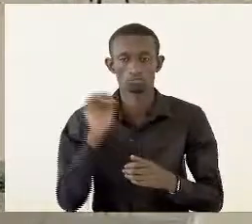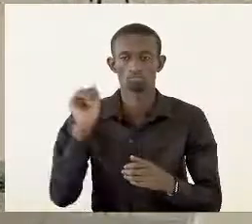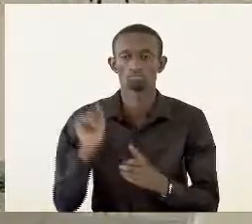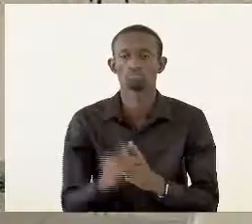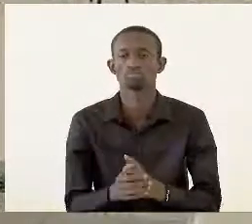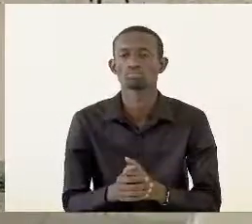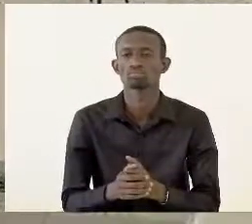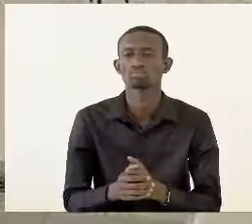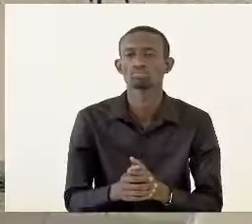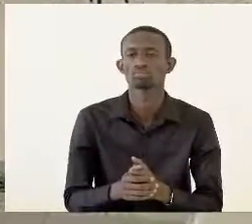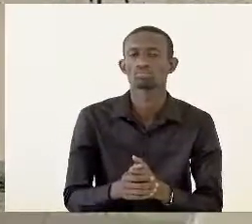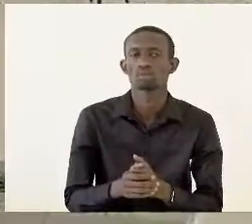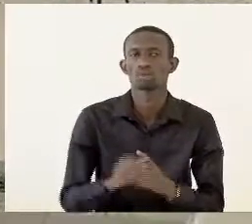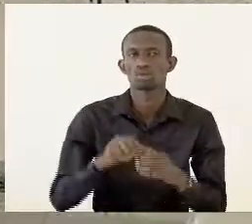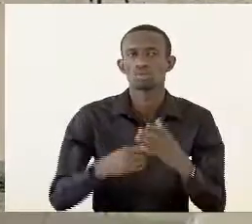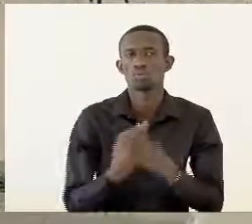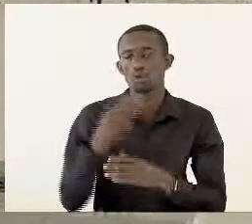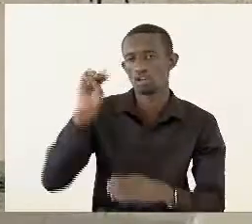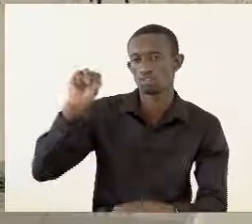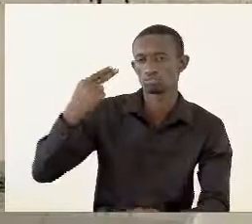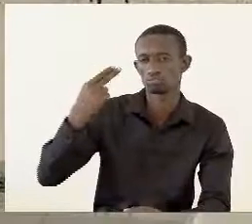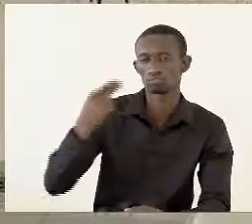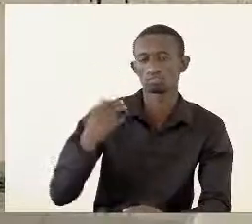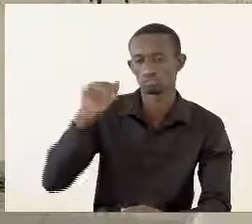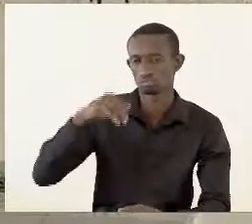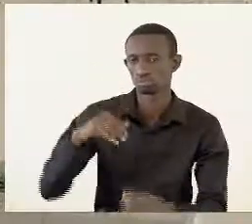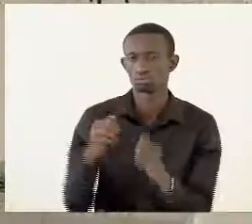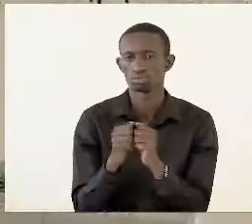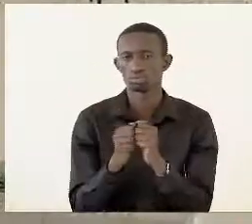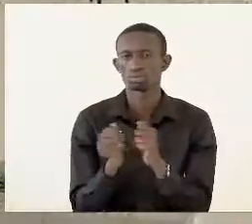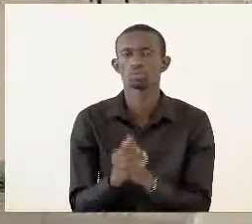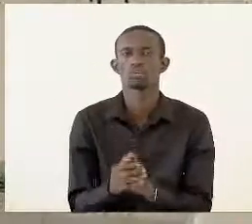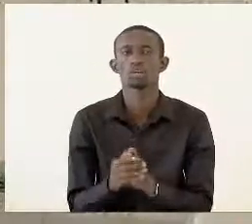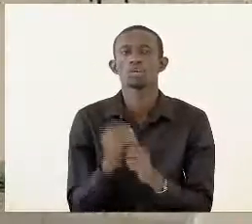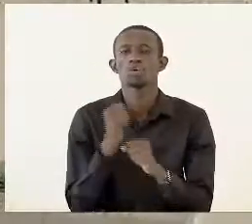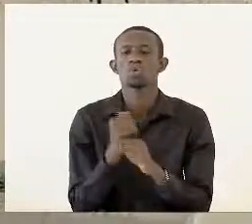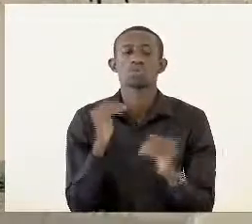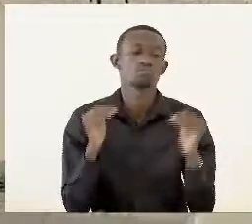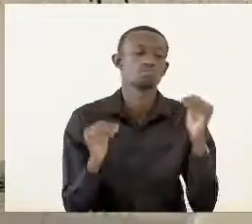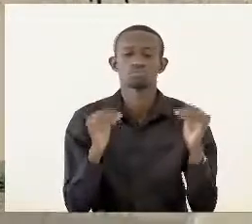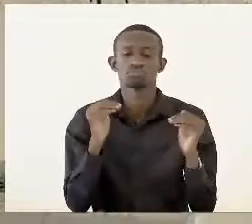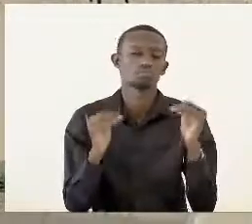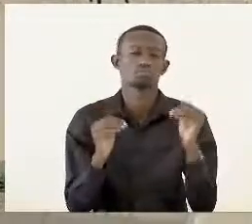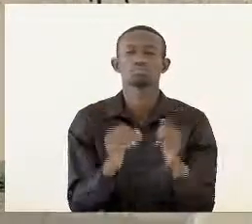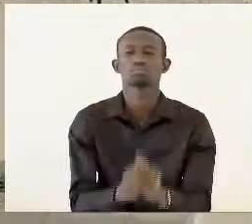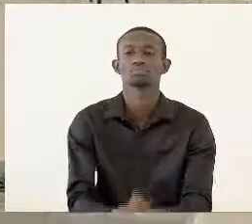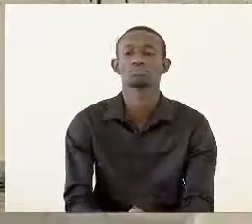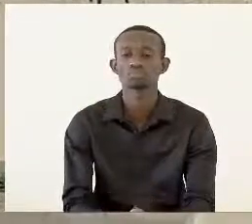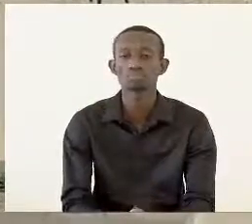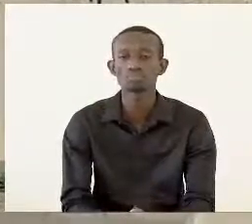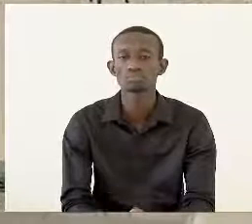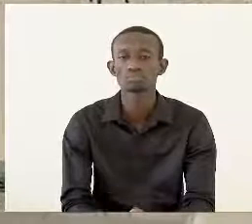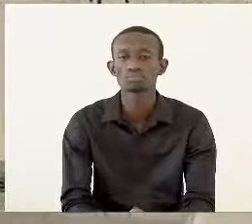produce MH in the solid state, and we balance, here we balance.